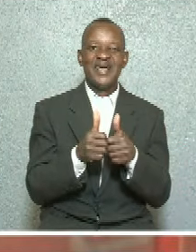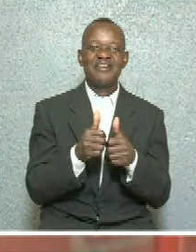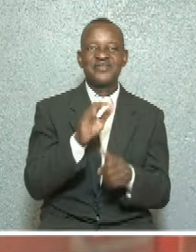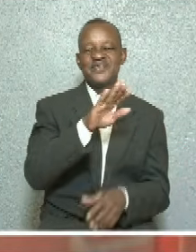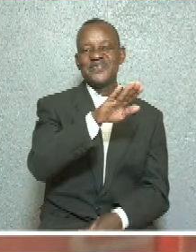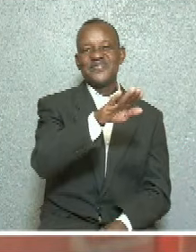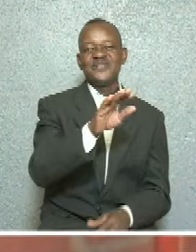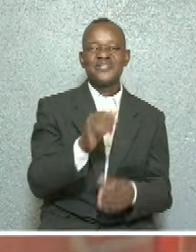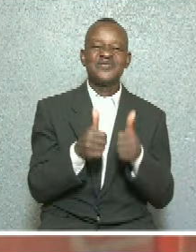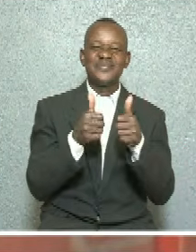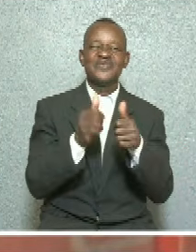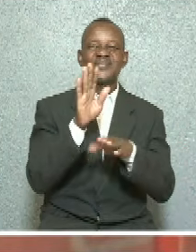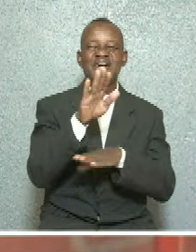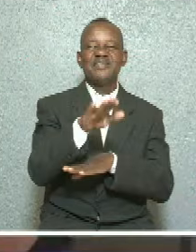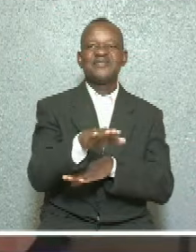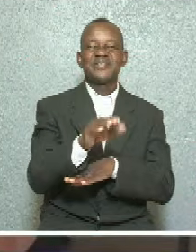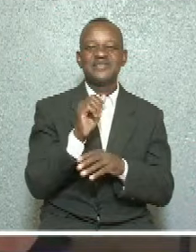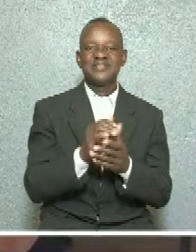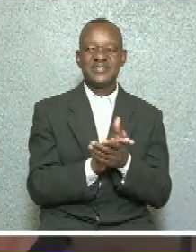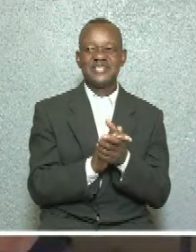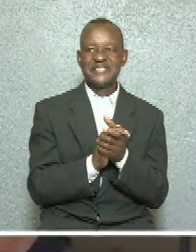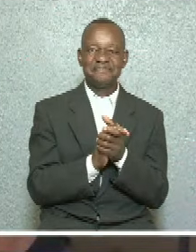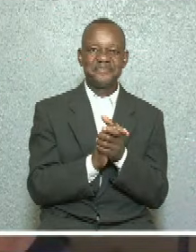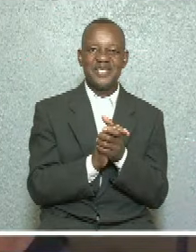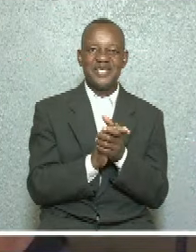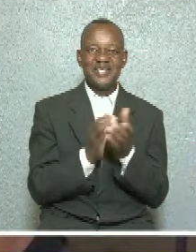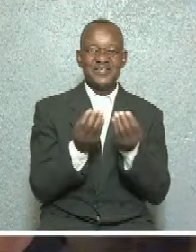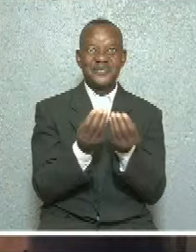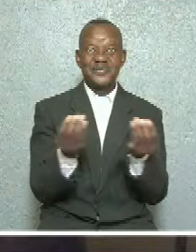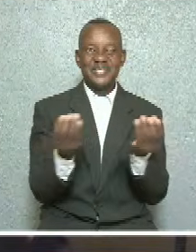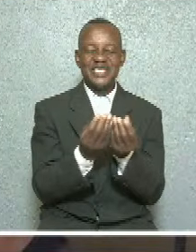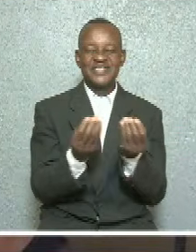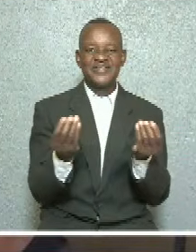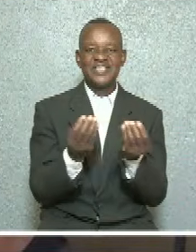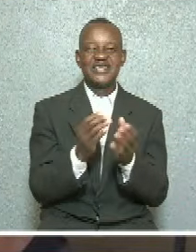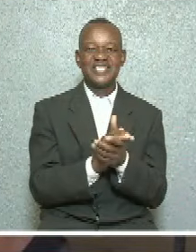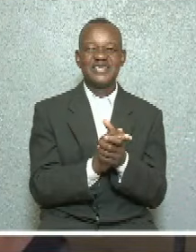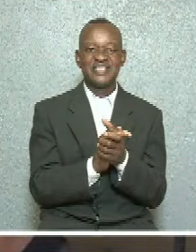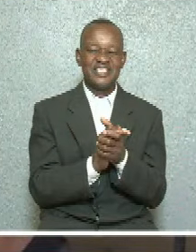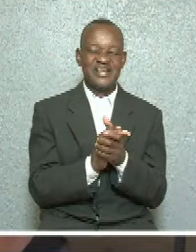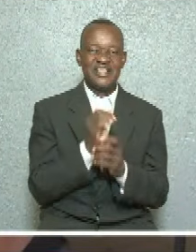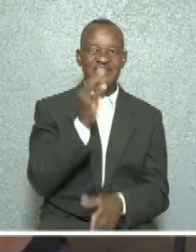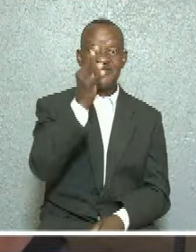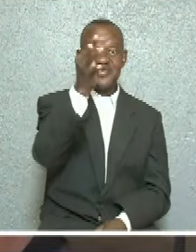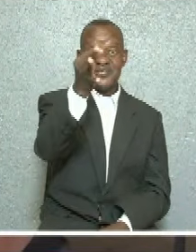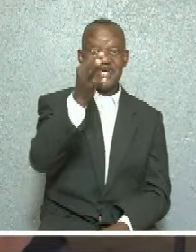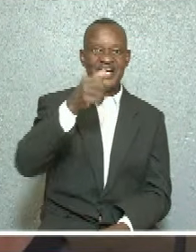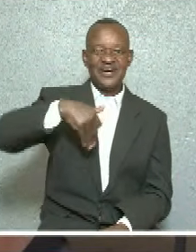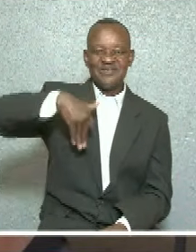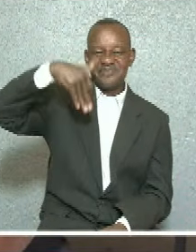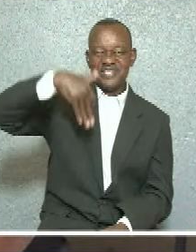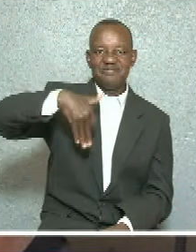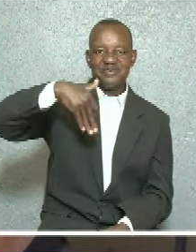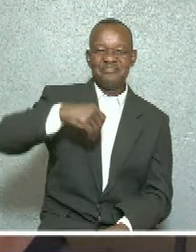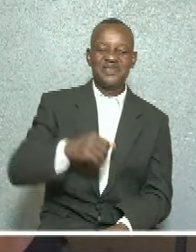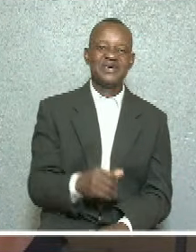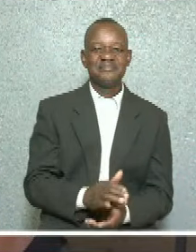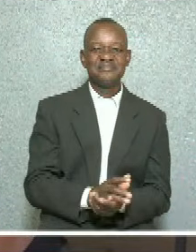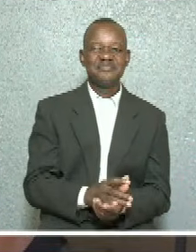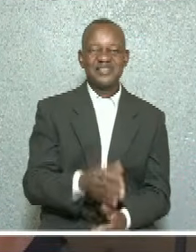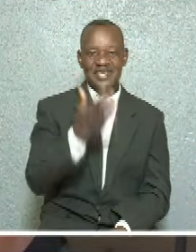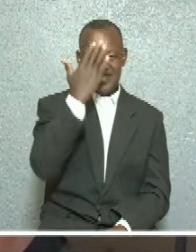the future of Namibia. Look at them. You look so beautiful, Shem. Good afternoon. How are you